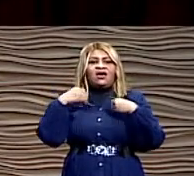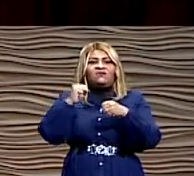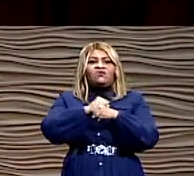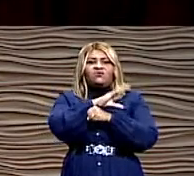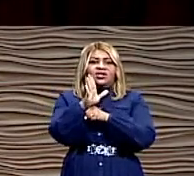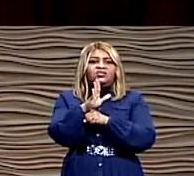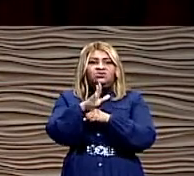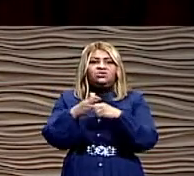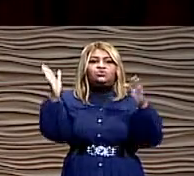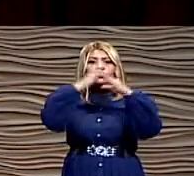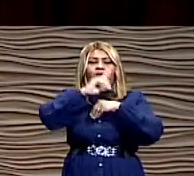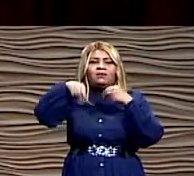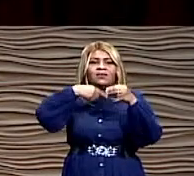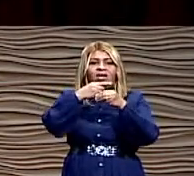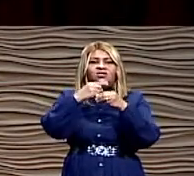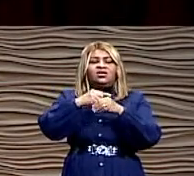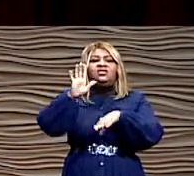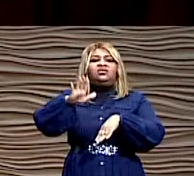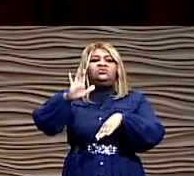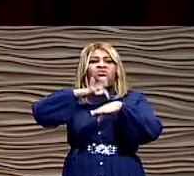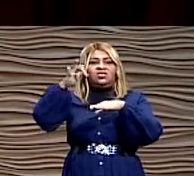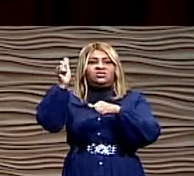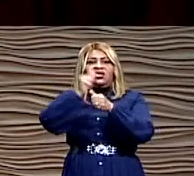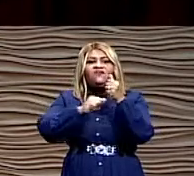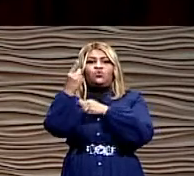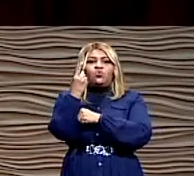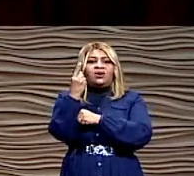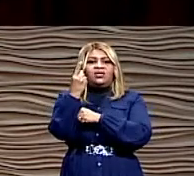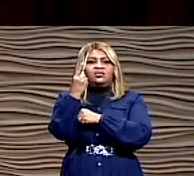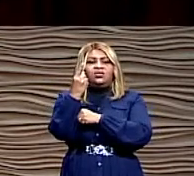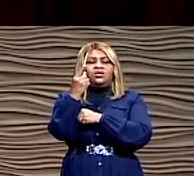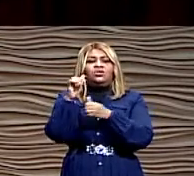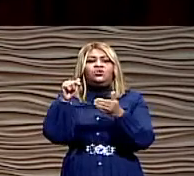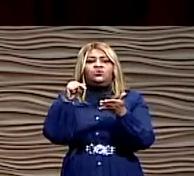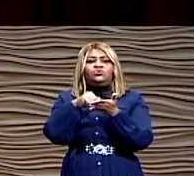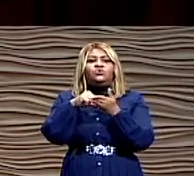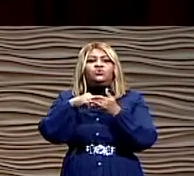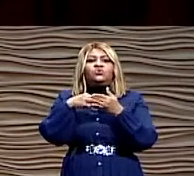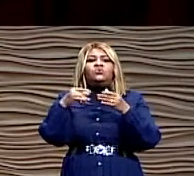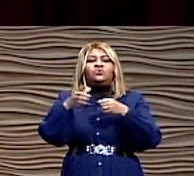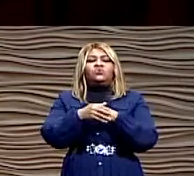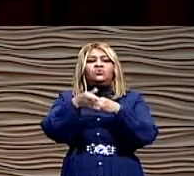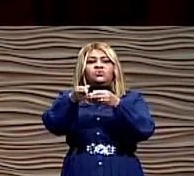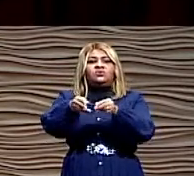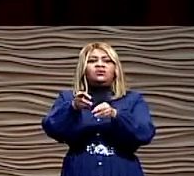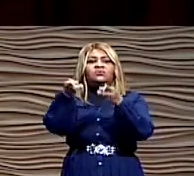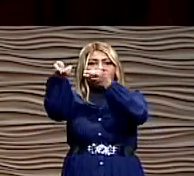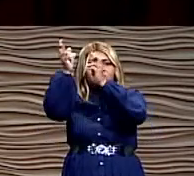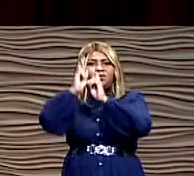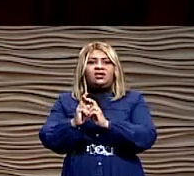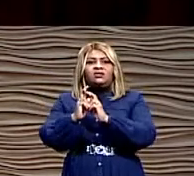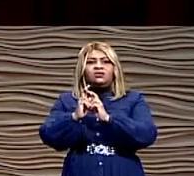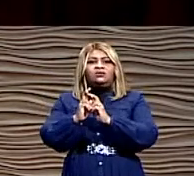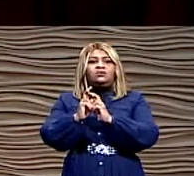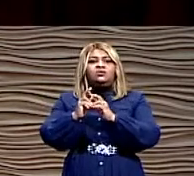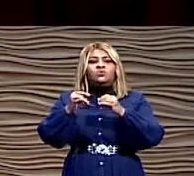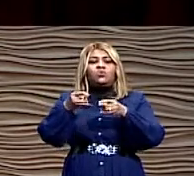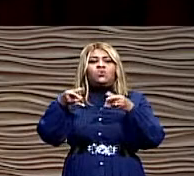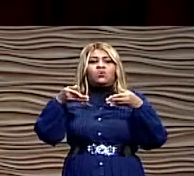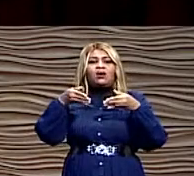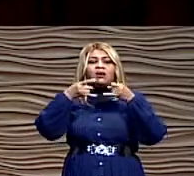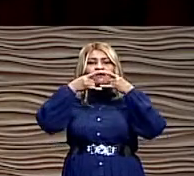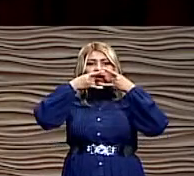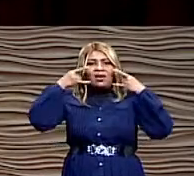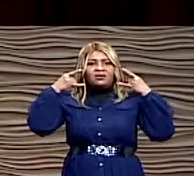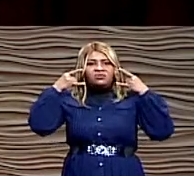citizen of the general population to respect the mandate to wear masks and socially distance themselves.